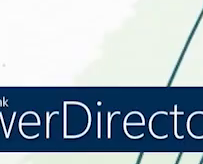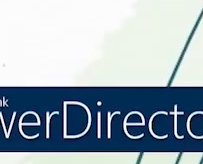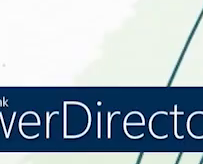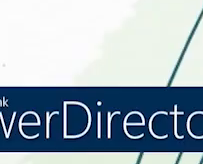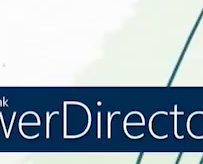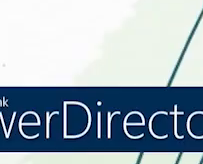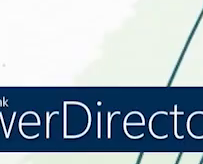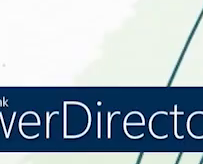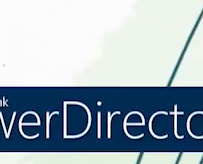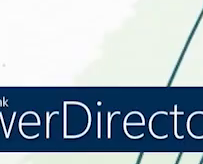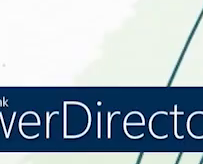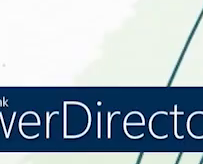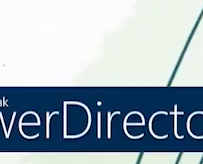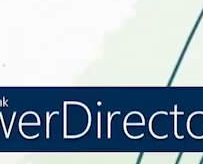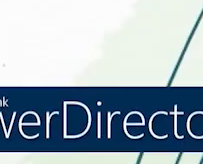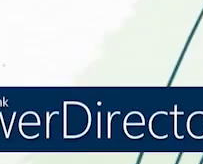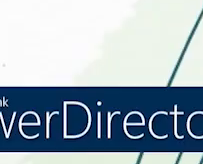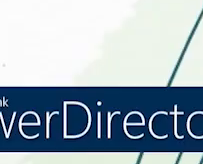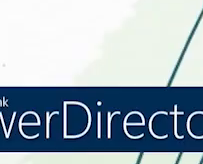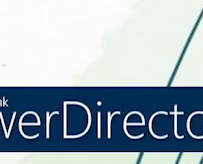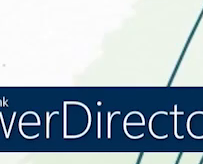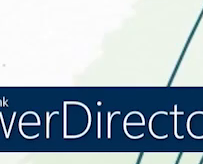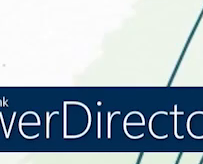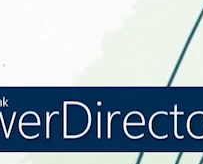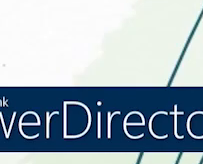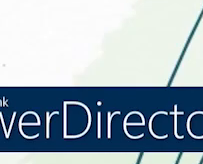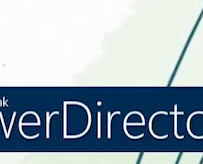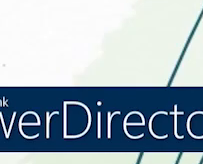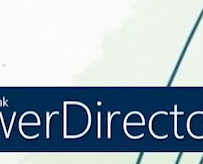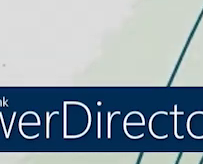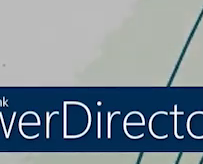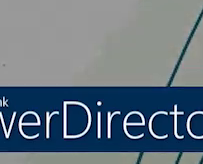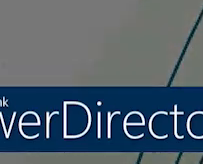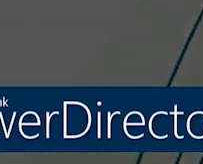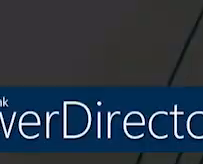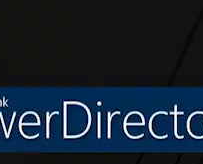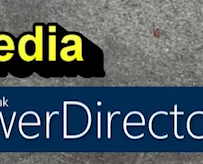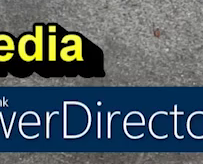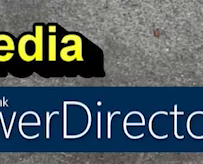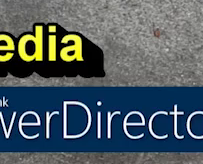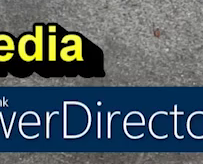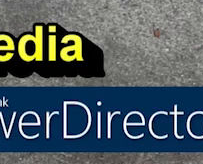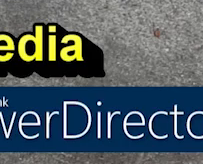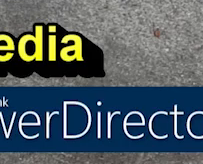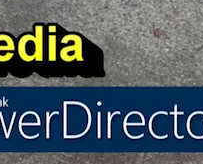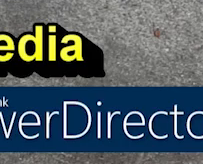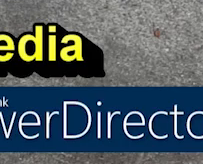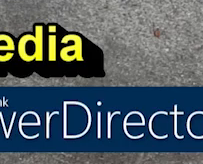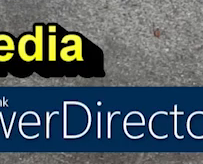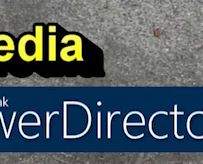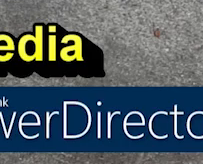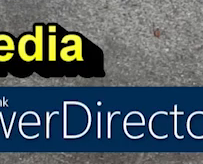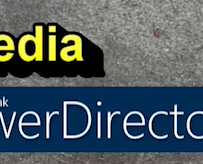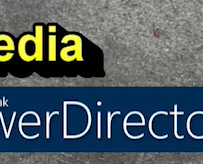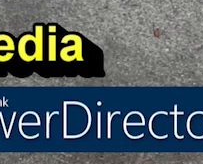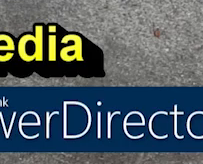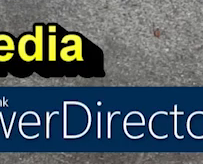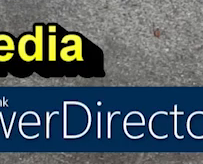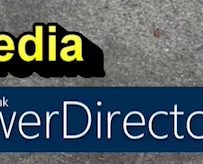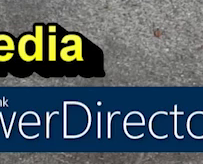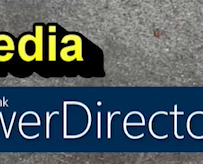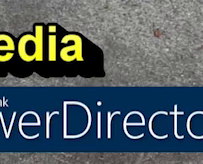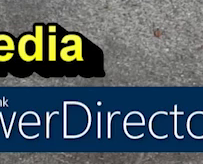materials needed in sterilizing growing media. We need old and